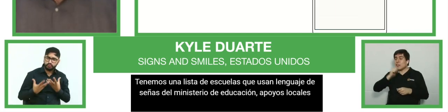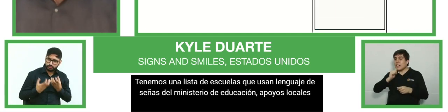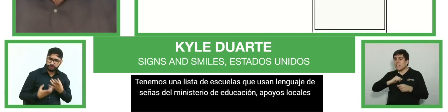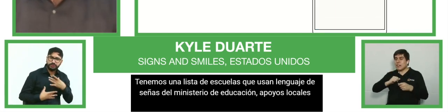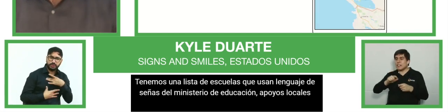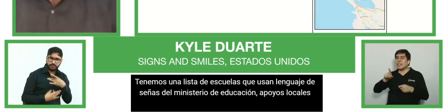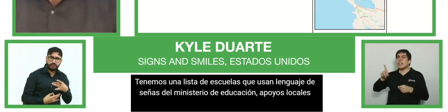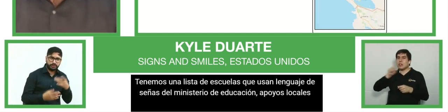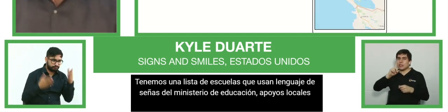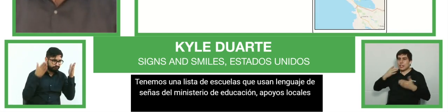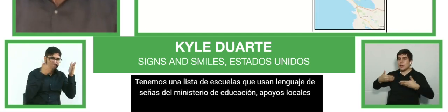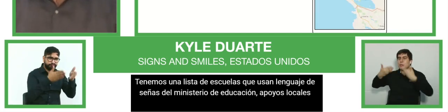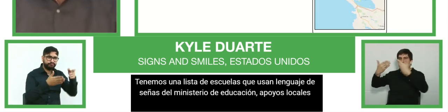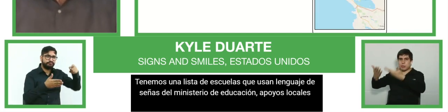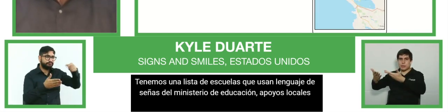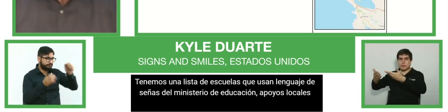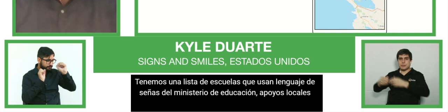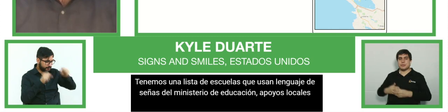slide.